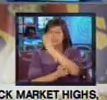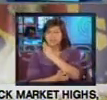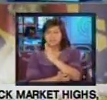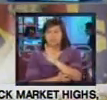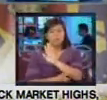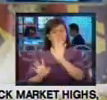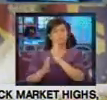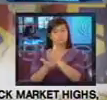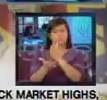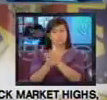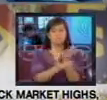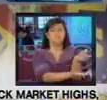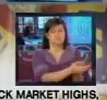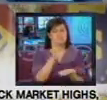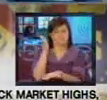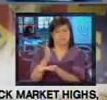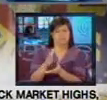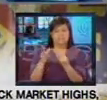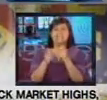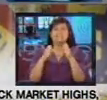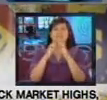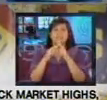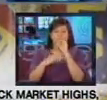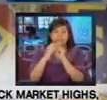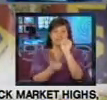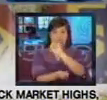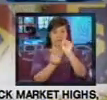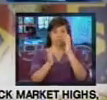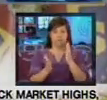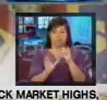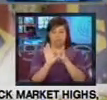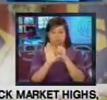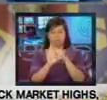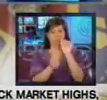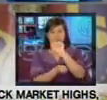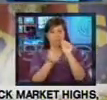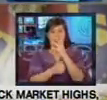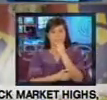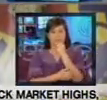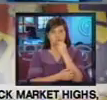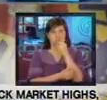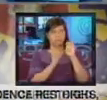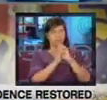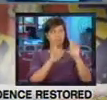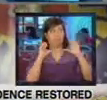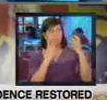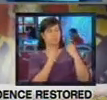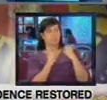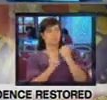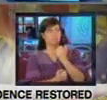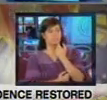wag na tayong maglagay? Even to the ordinary driver, the jeepney driver who is accosted because of